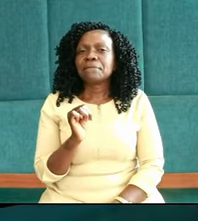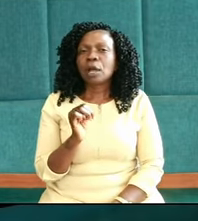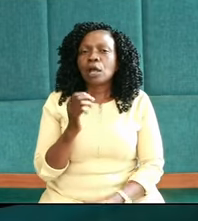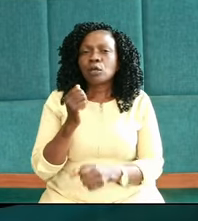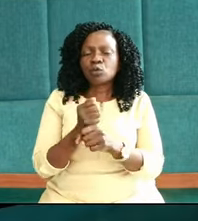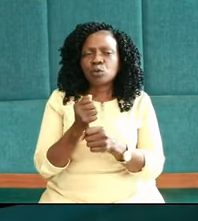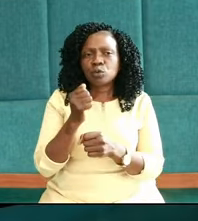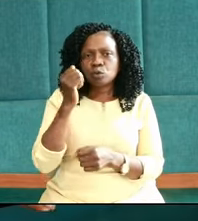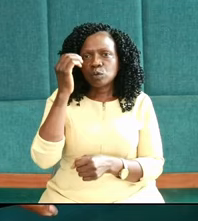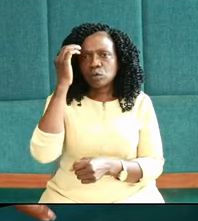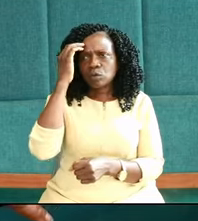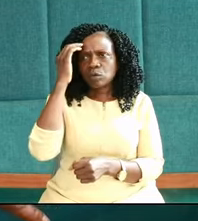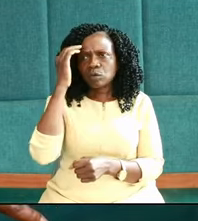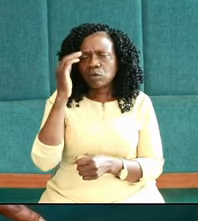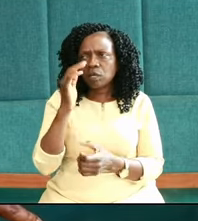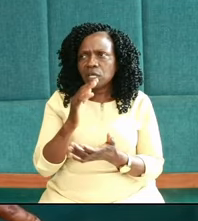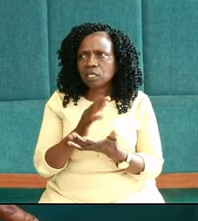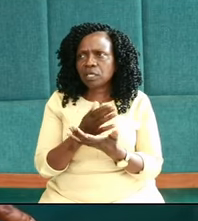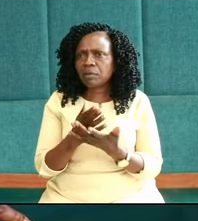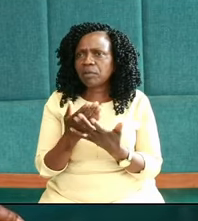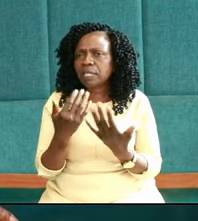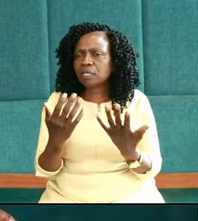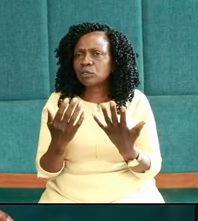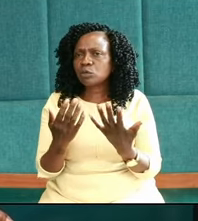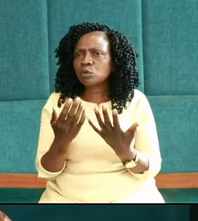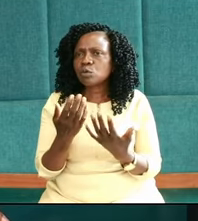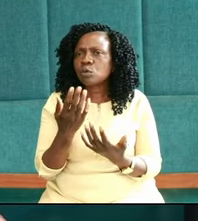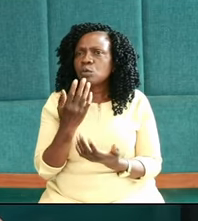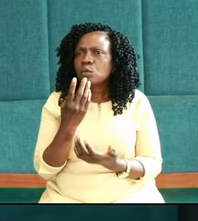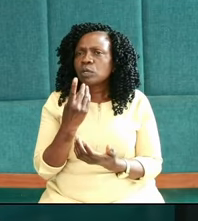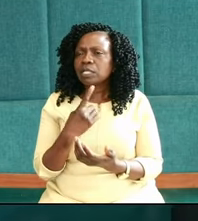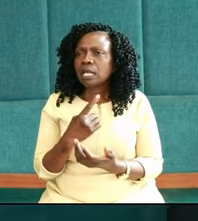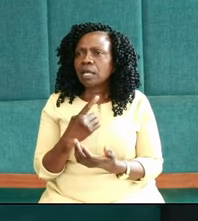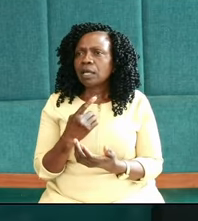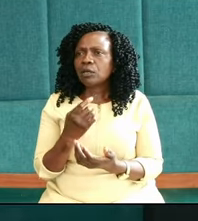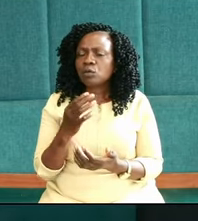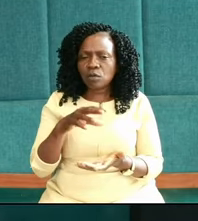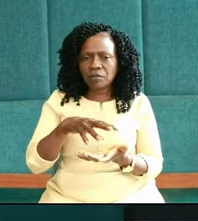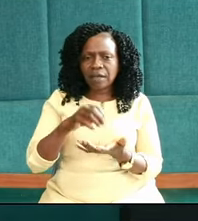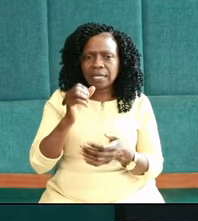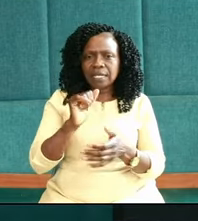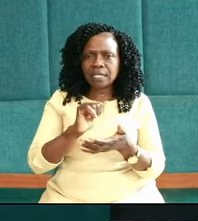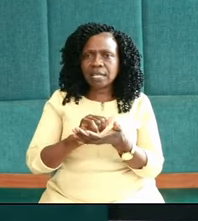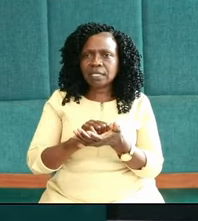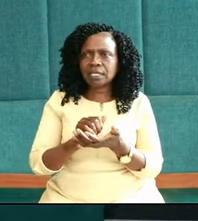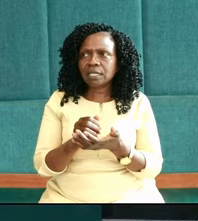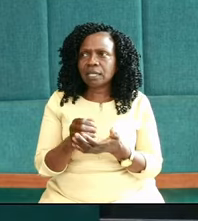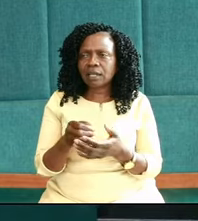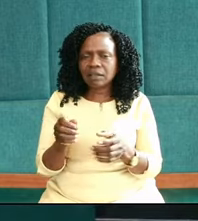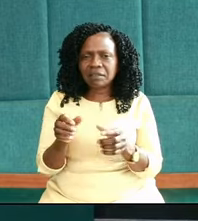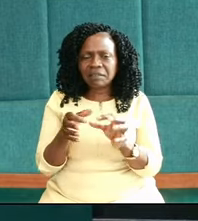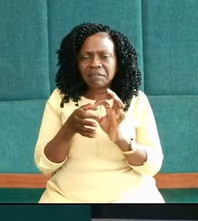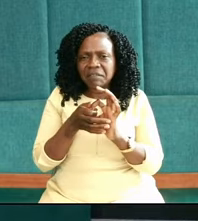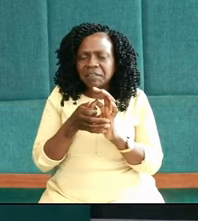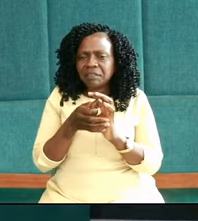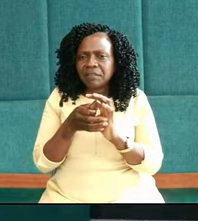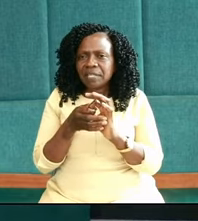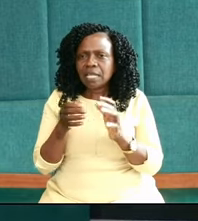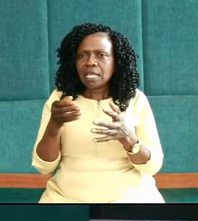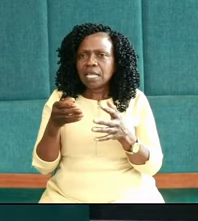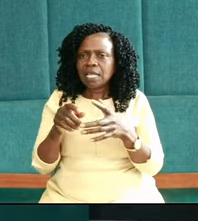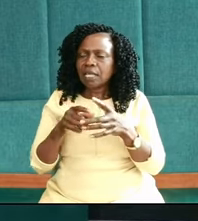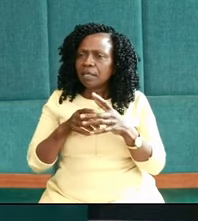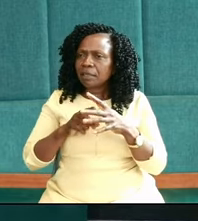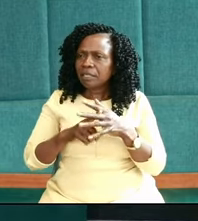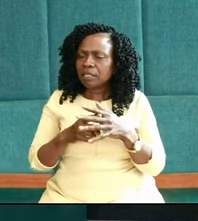do you know some of the clothes that you wear, you will just find that they don't fit in with the